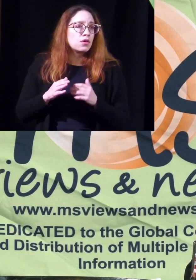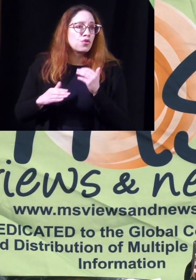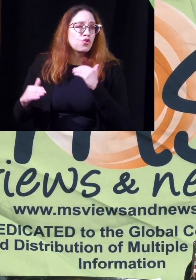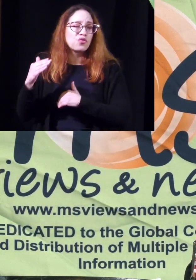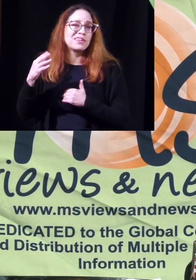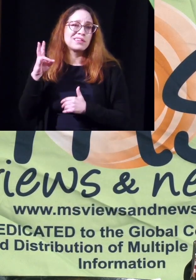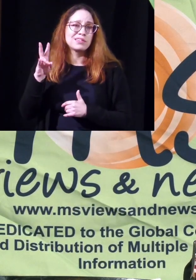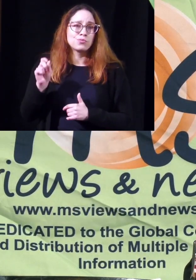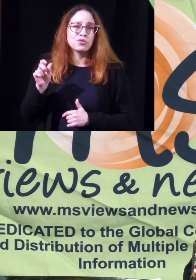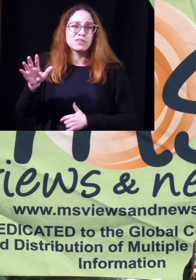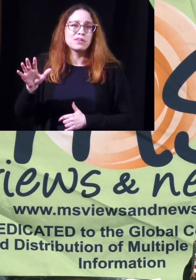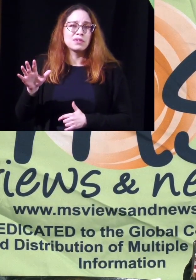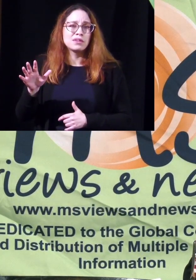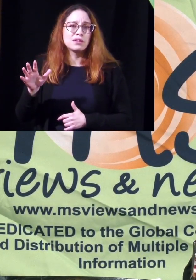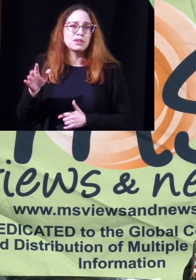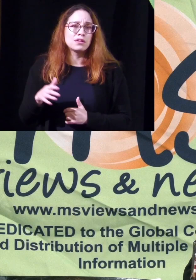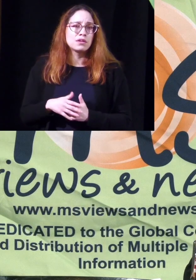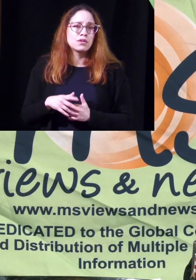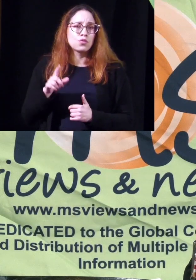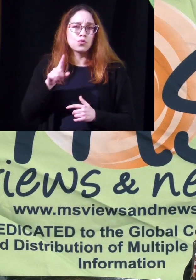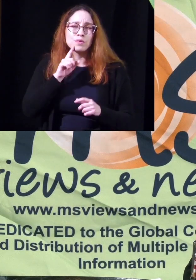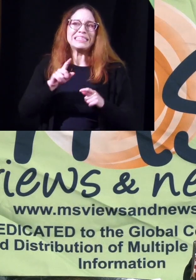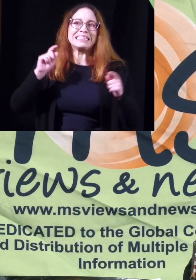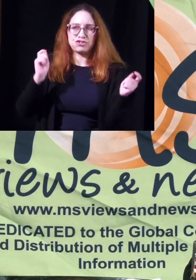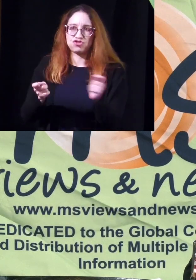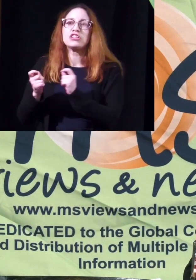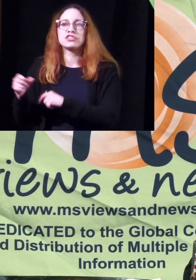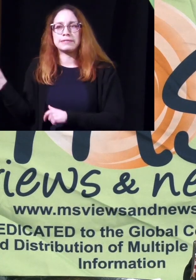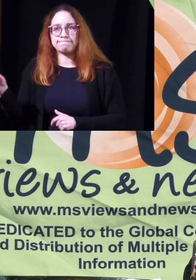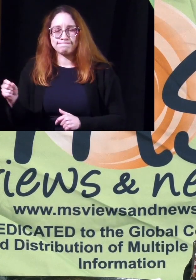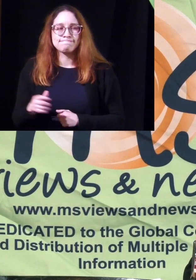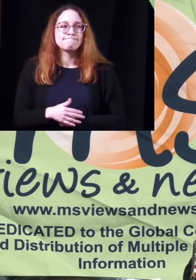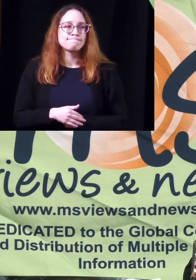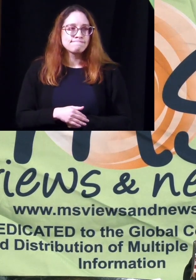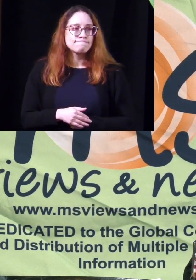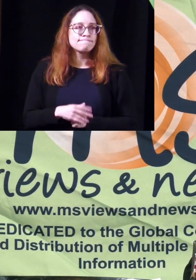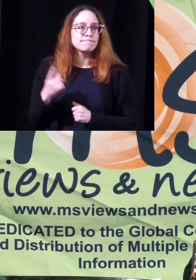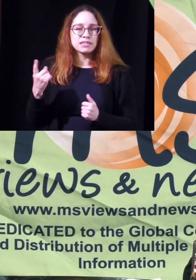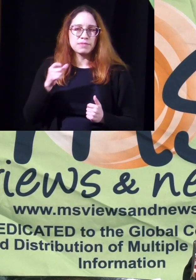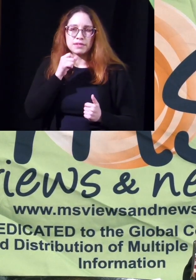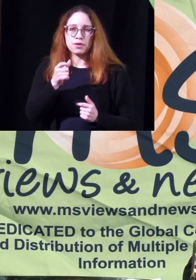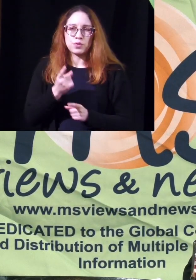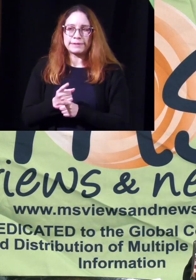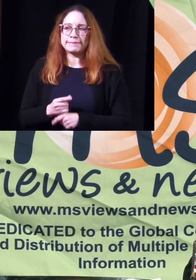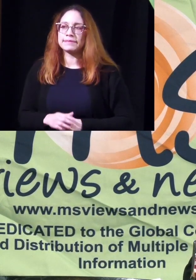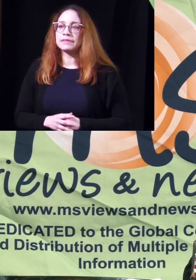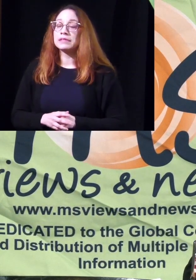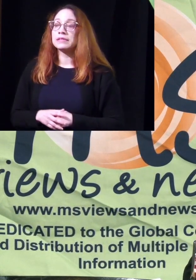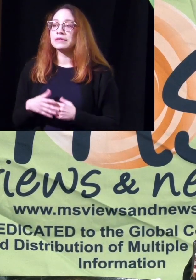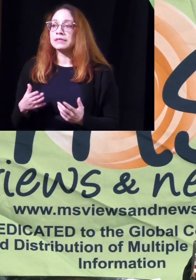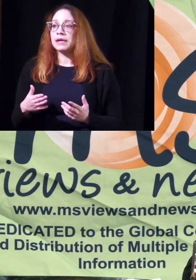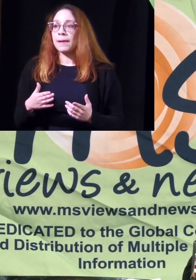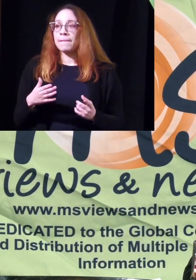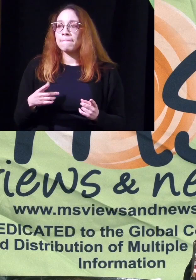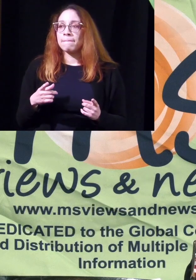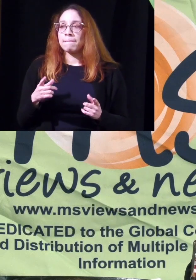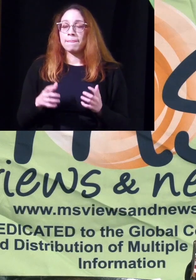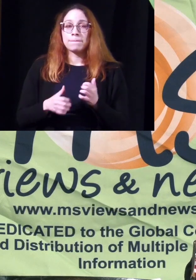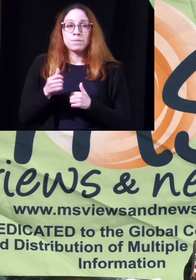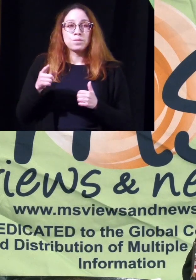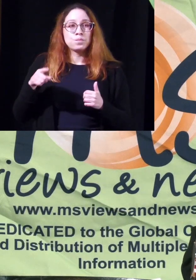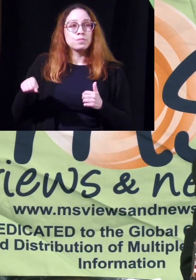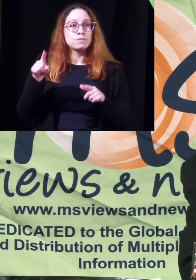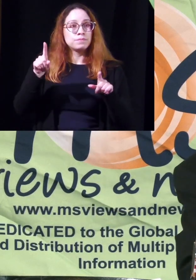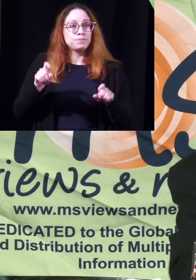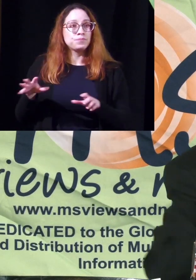like a 7.5, we need to make some changes. Something is not right. So this is our understanding. Now, mostly this